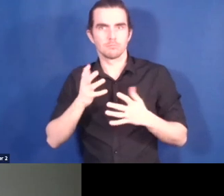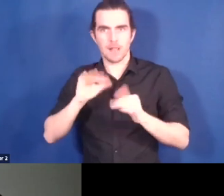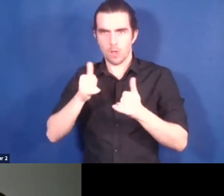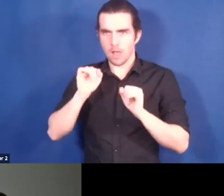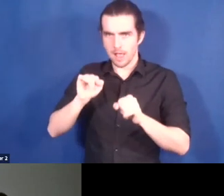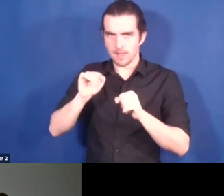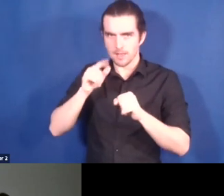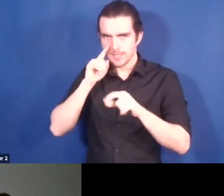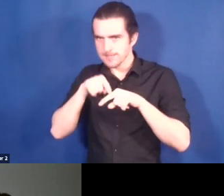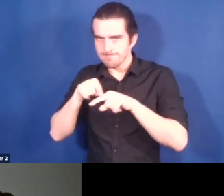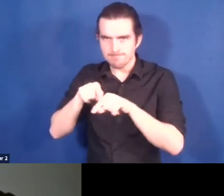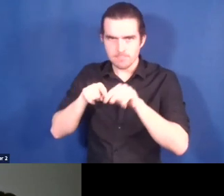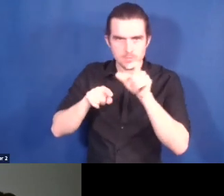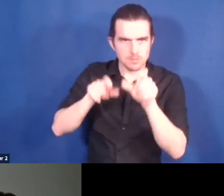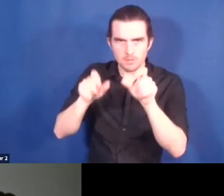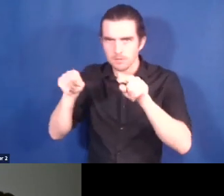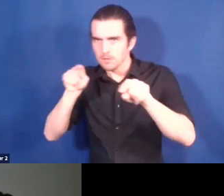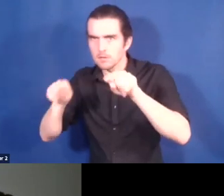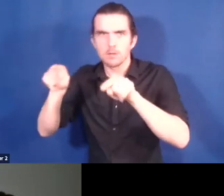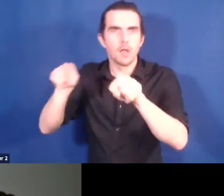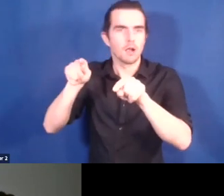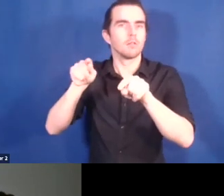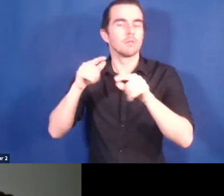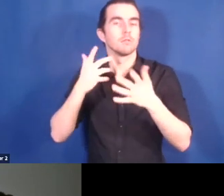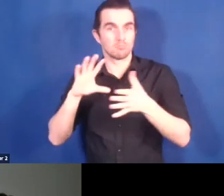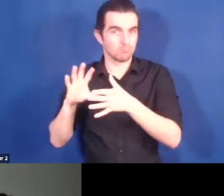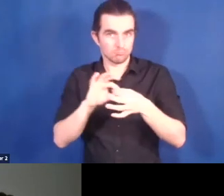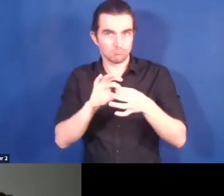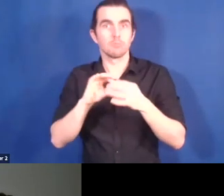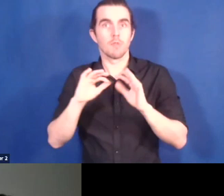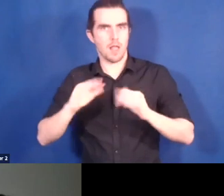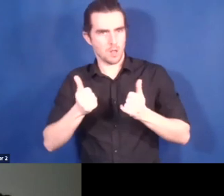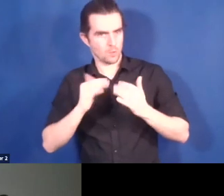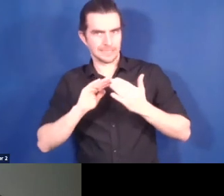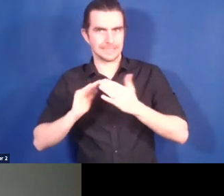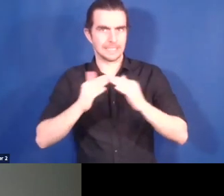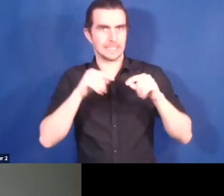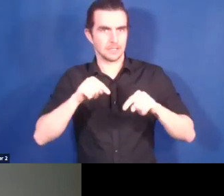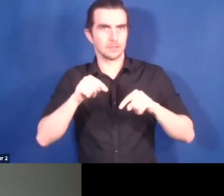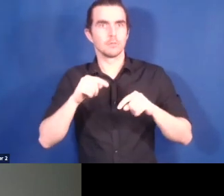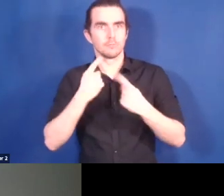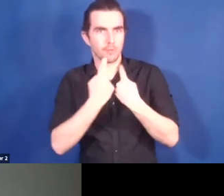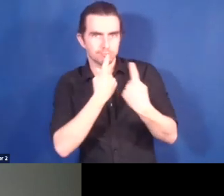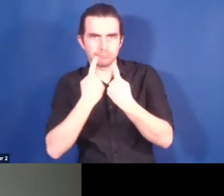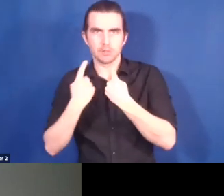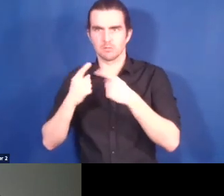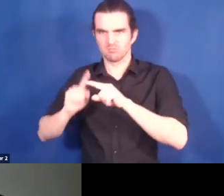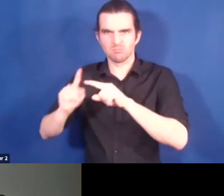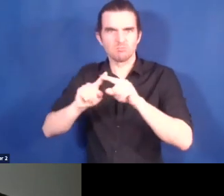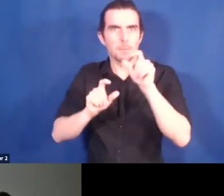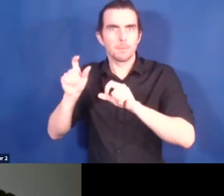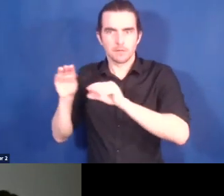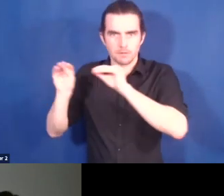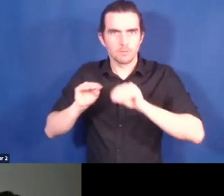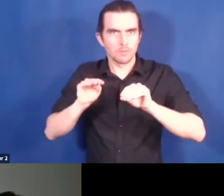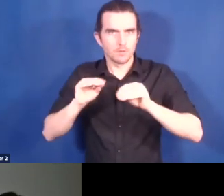especially considering the forced displacement solutions that are needed within this wider ecosystem. And I would be